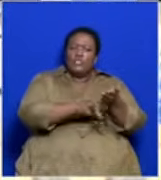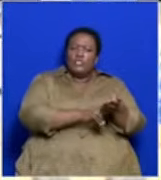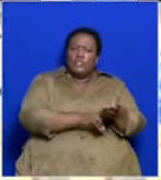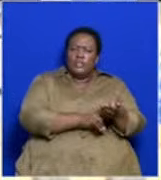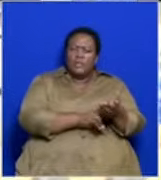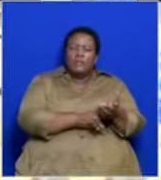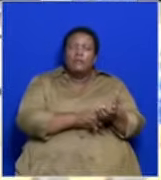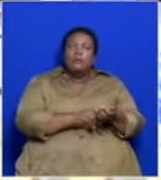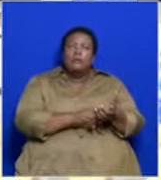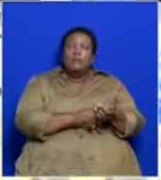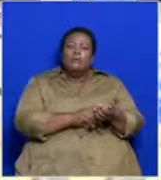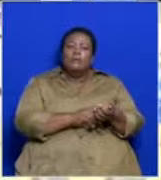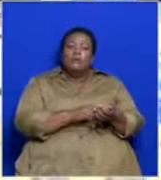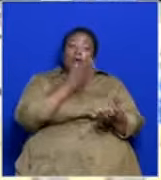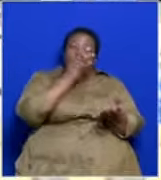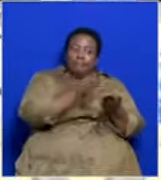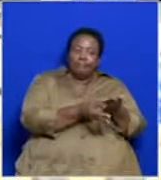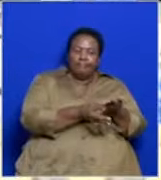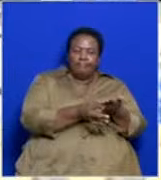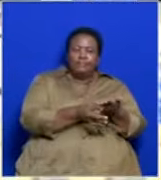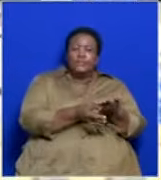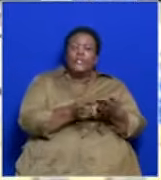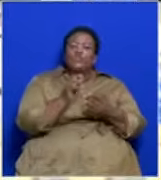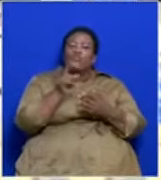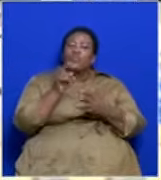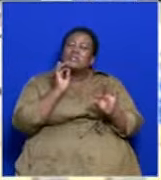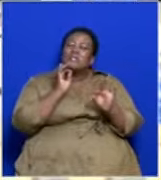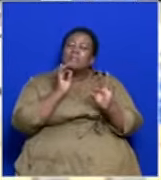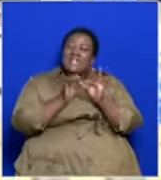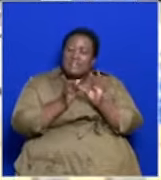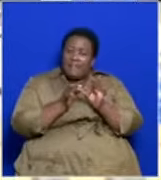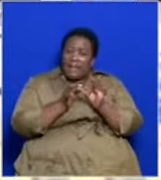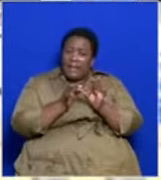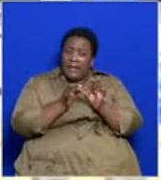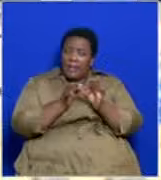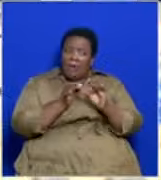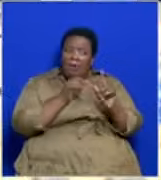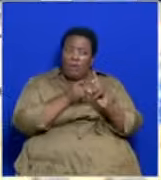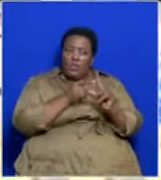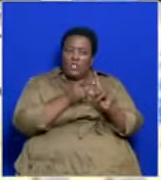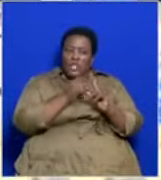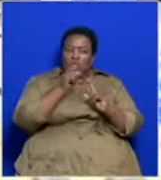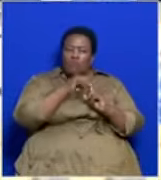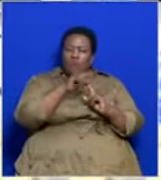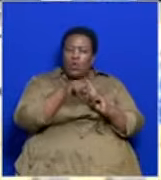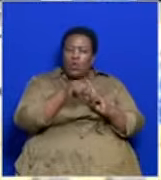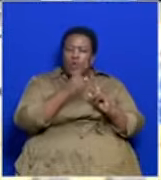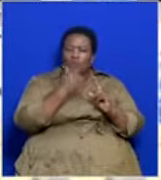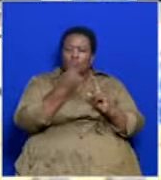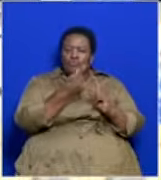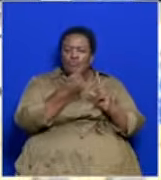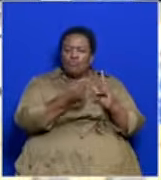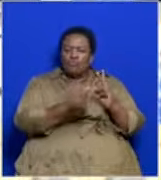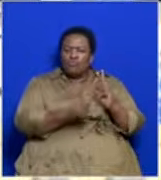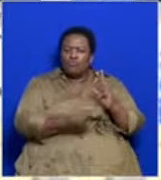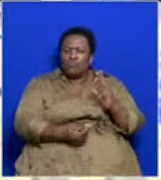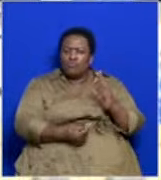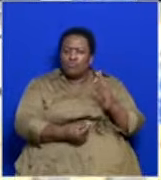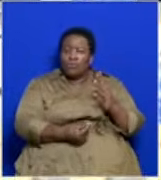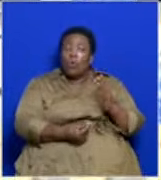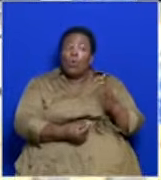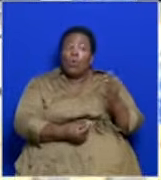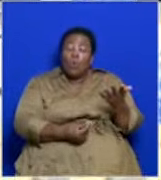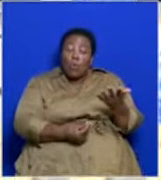not specify what charges they should put? You leave it to the client, be it